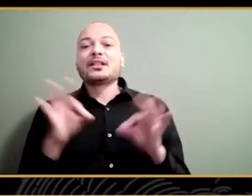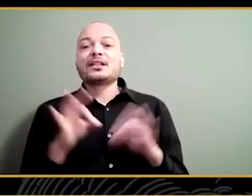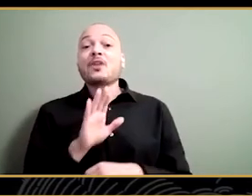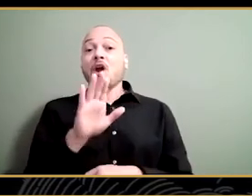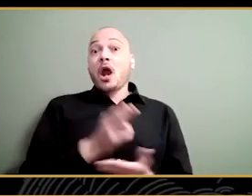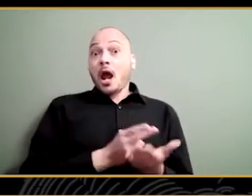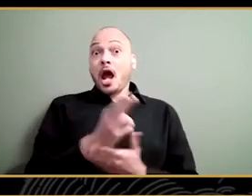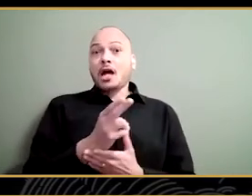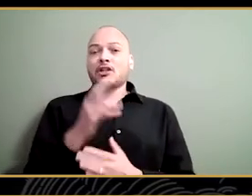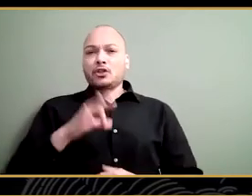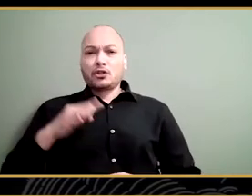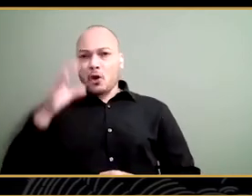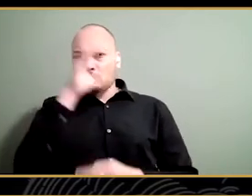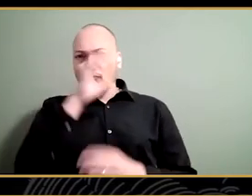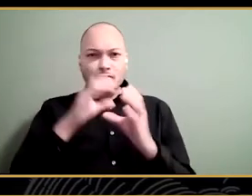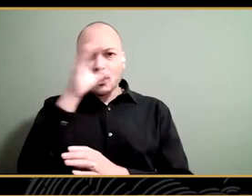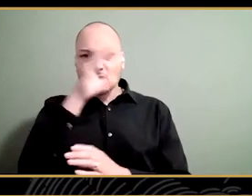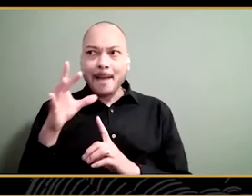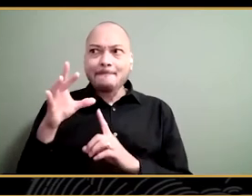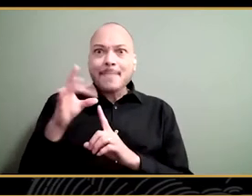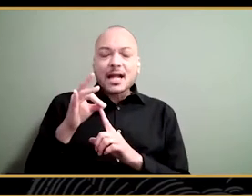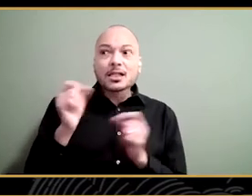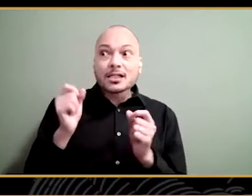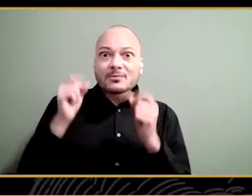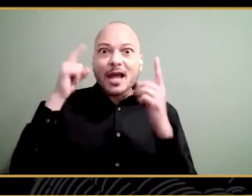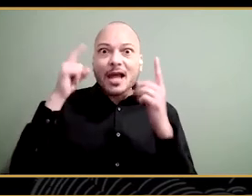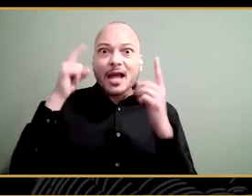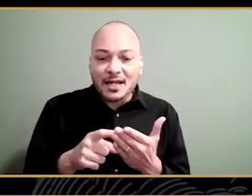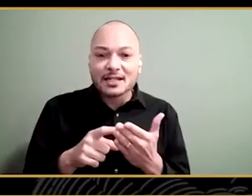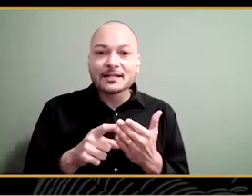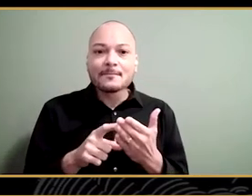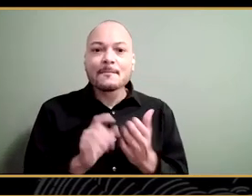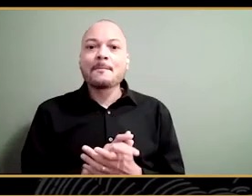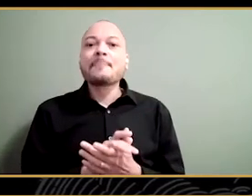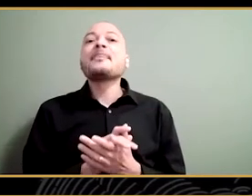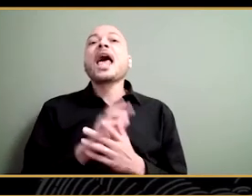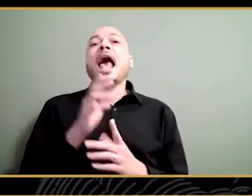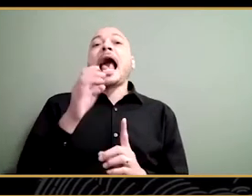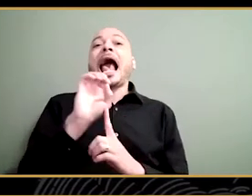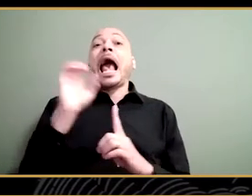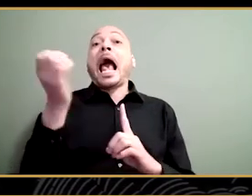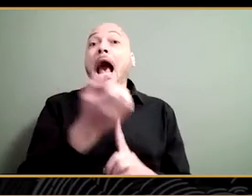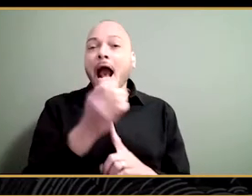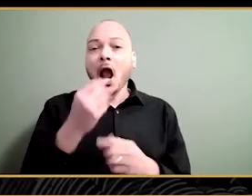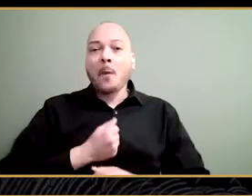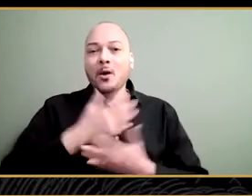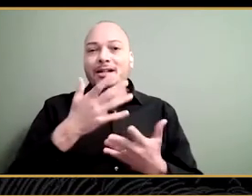searching is magnetic and surprising to witness, an eco-poetics that feels fresh and nuanced.